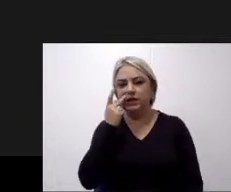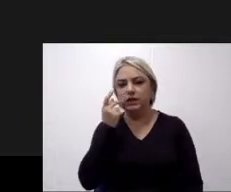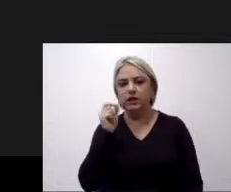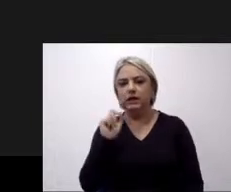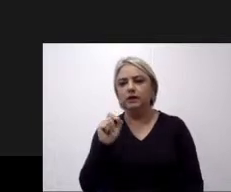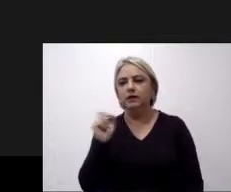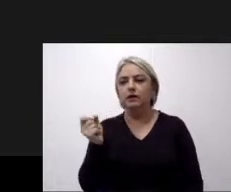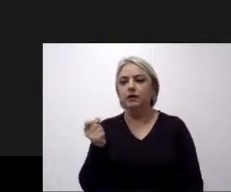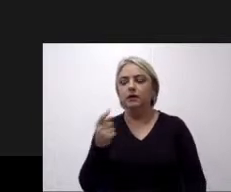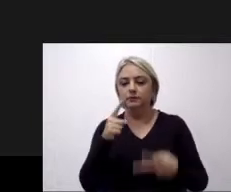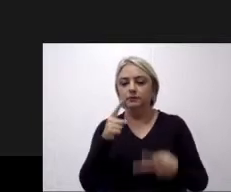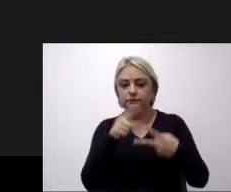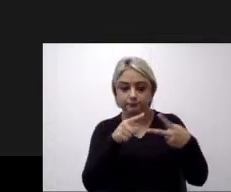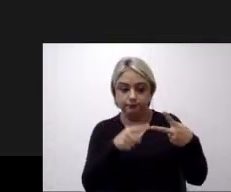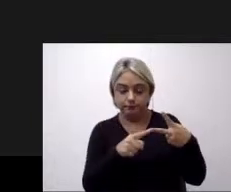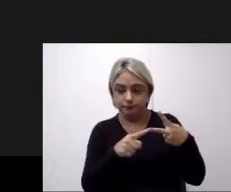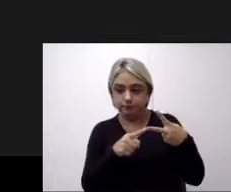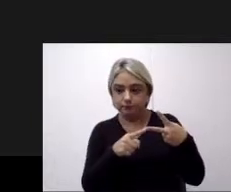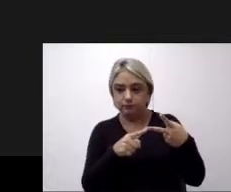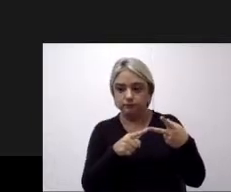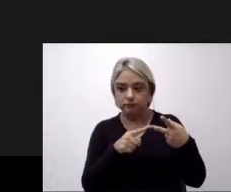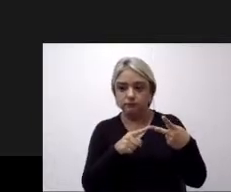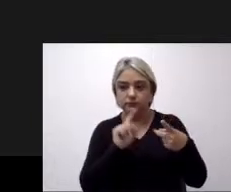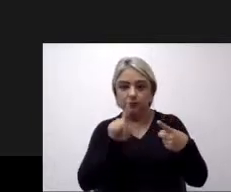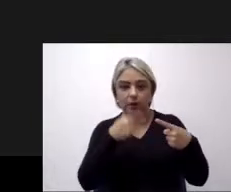my first point